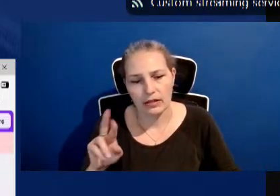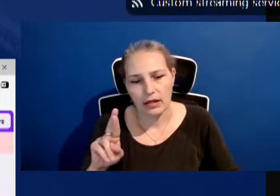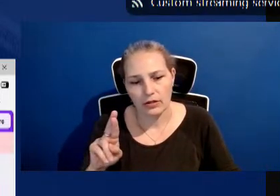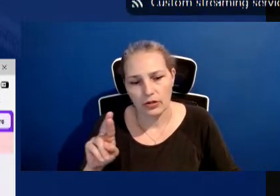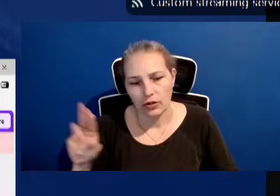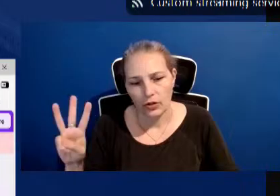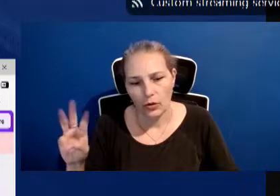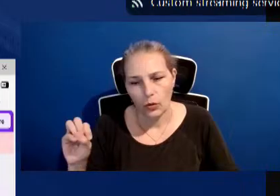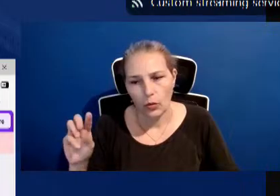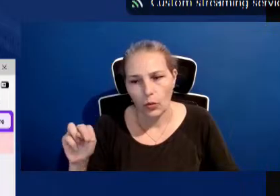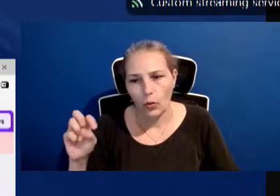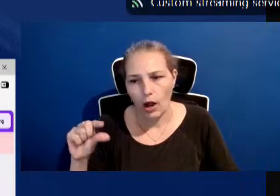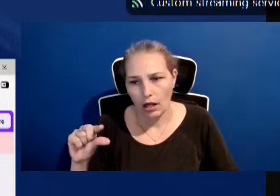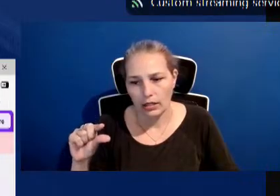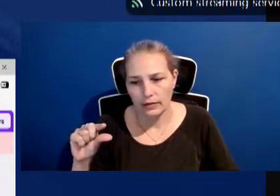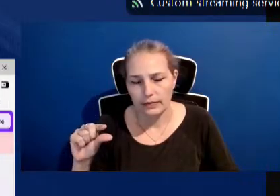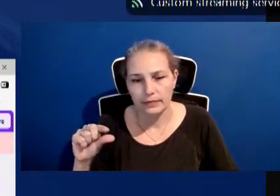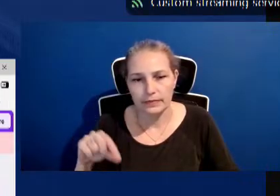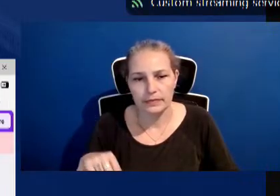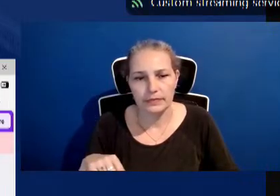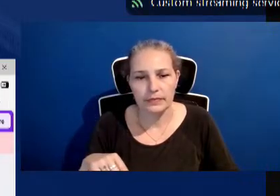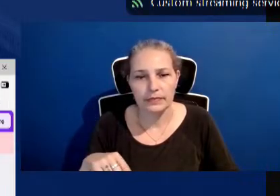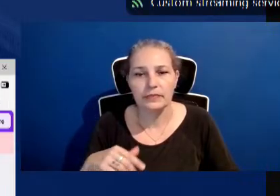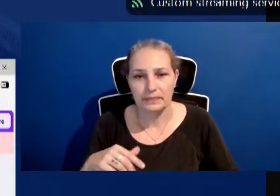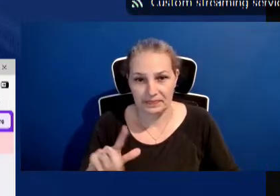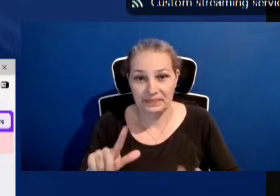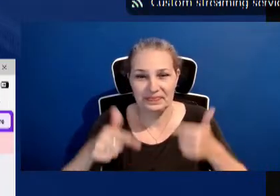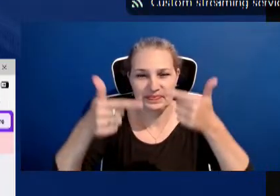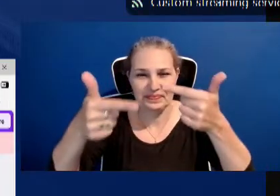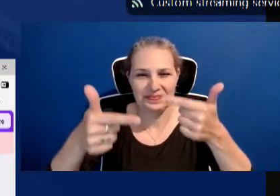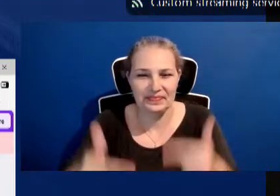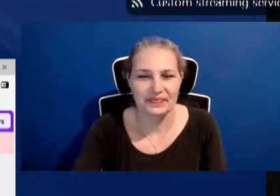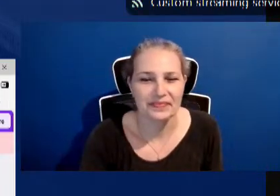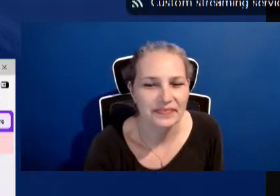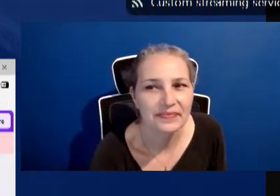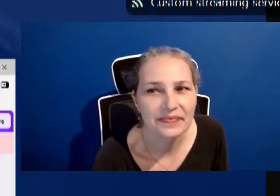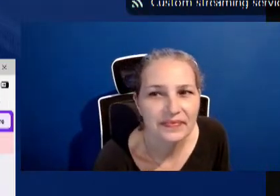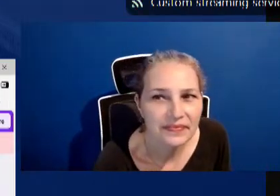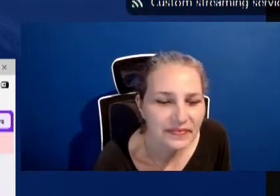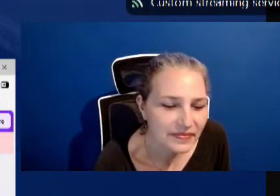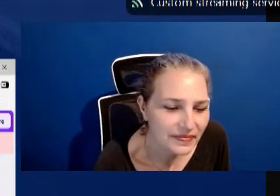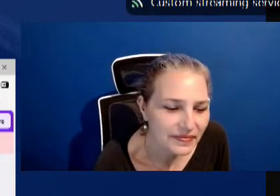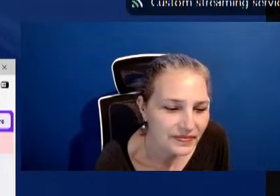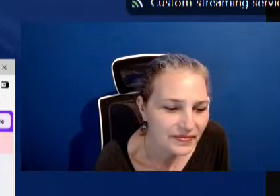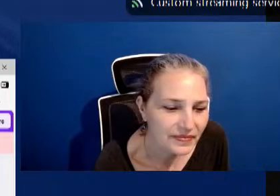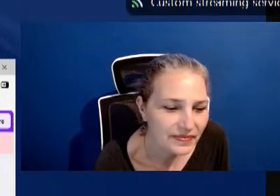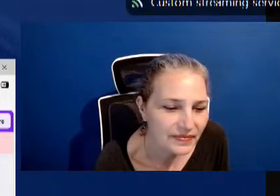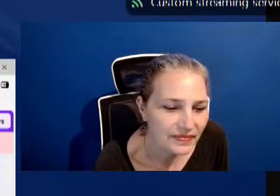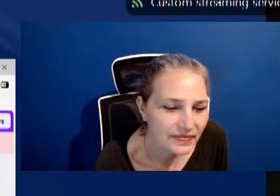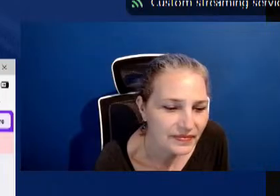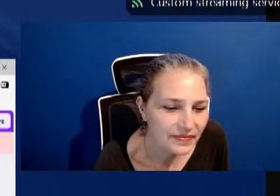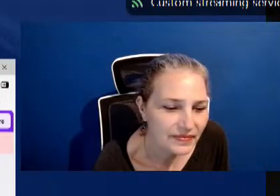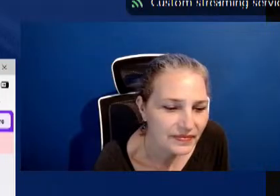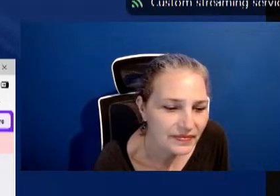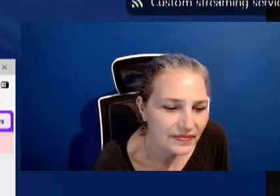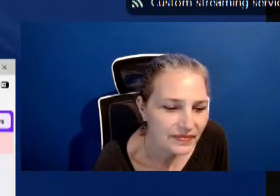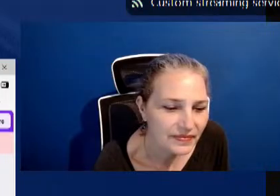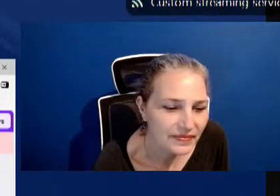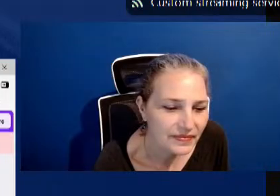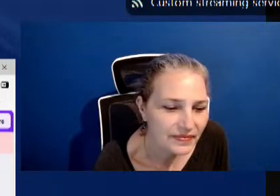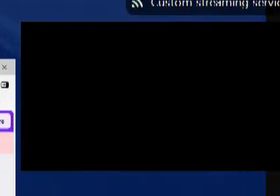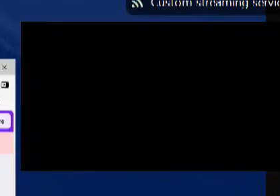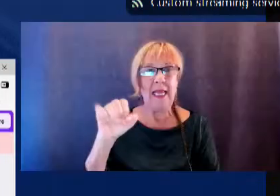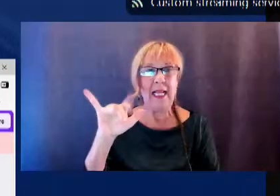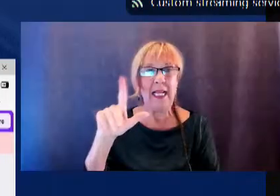ahead. Hi, good afternoon, everyone. I'm Dr. Lisa Wong, the Director of Los Angeles County Department of Mental